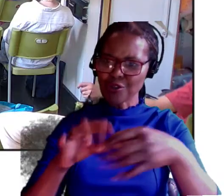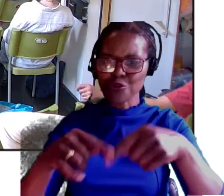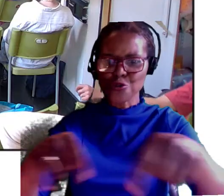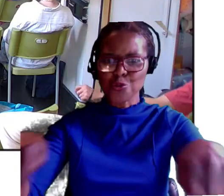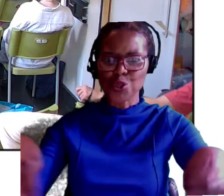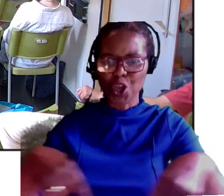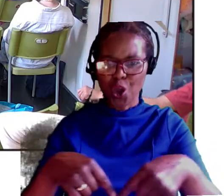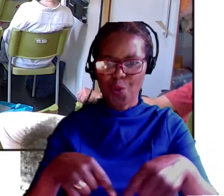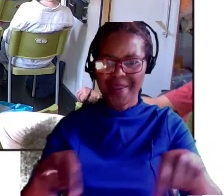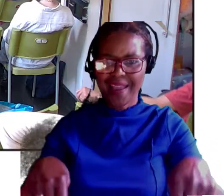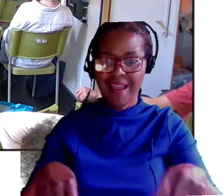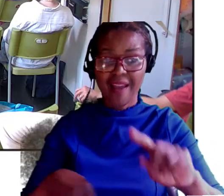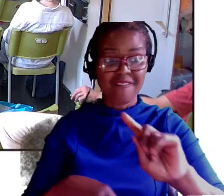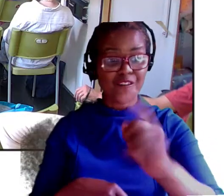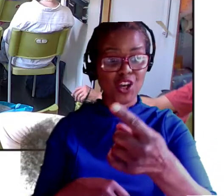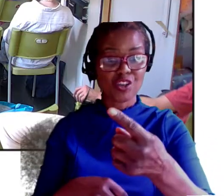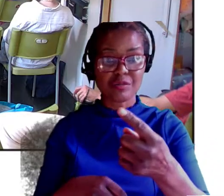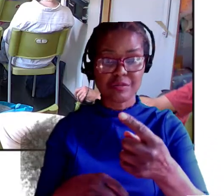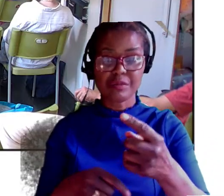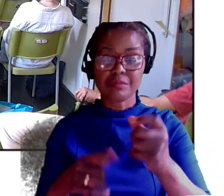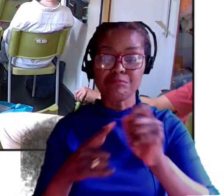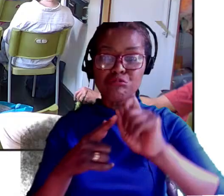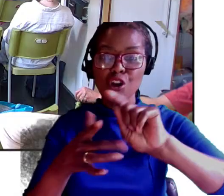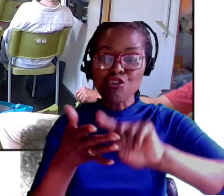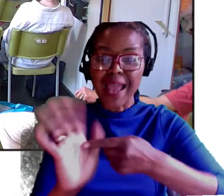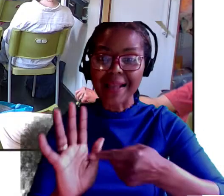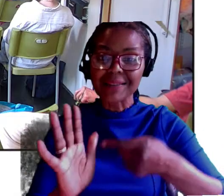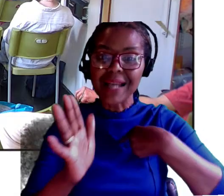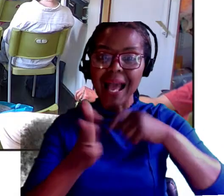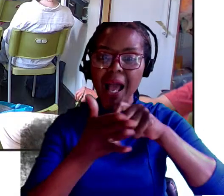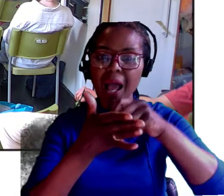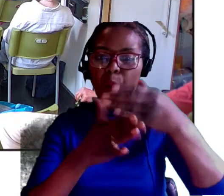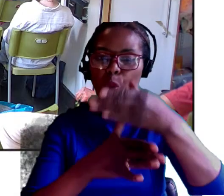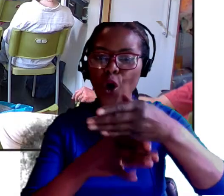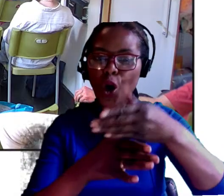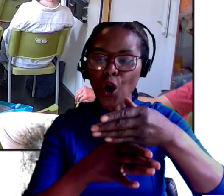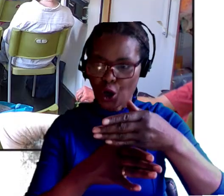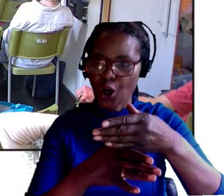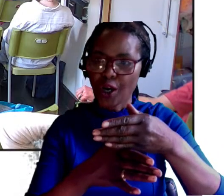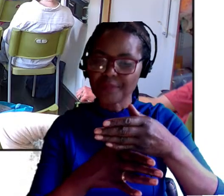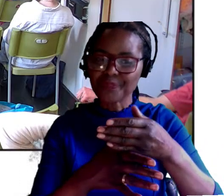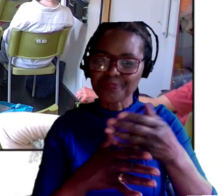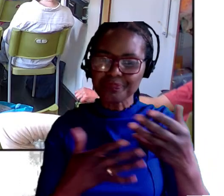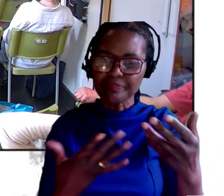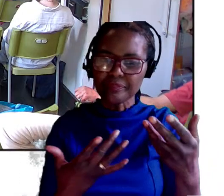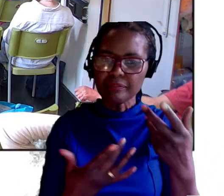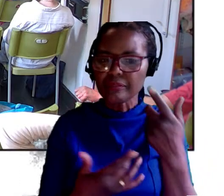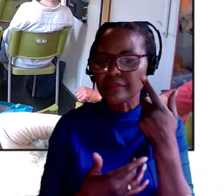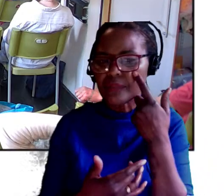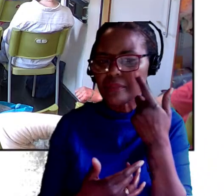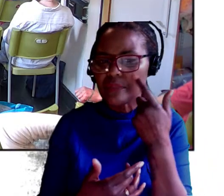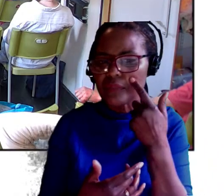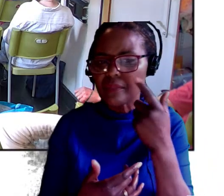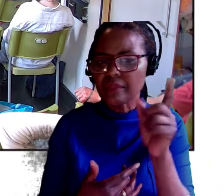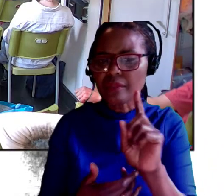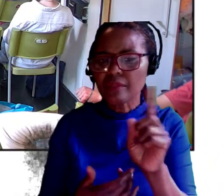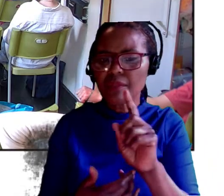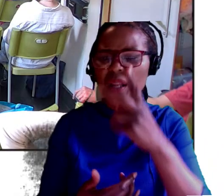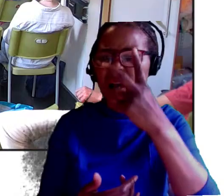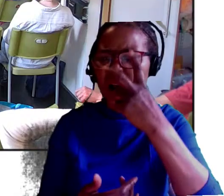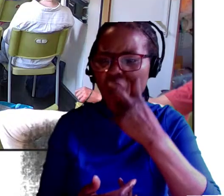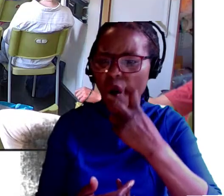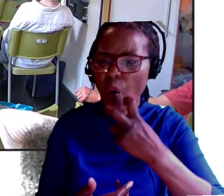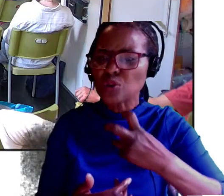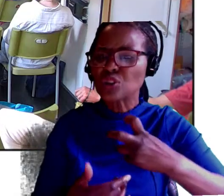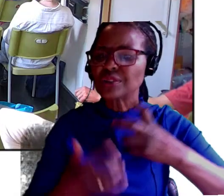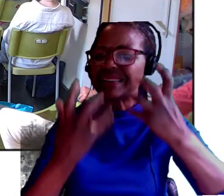I worked on, it was kind of like it was looking at a really kind of like ancient technology. It wasn't looking at something cutting